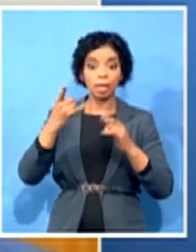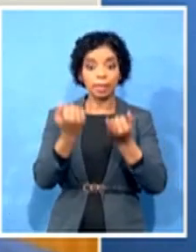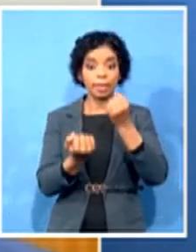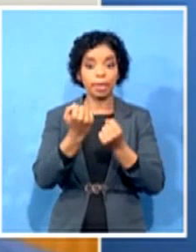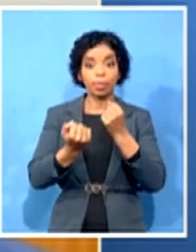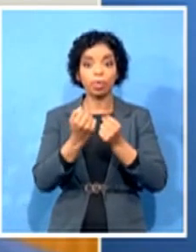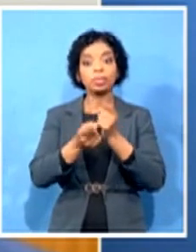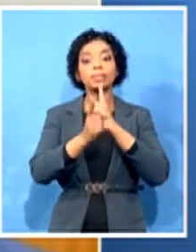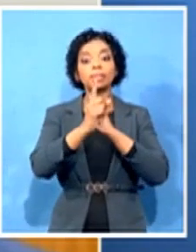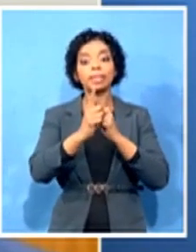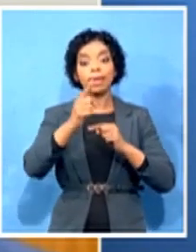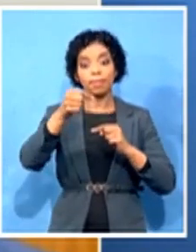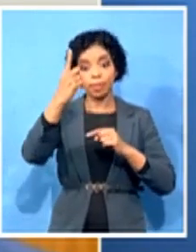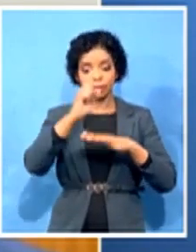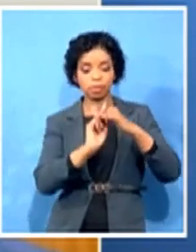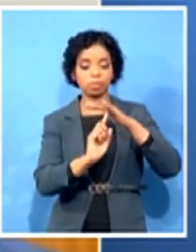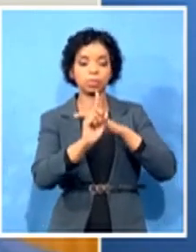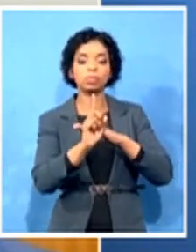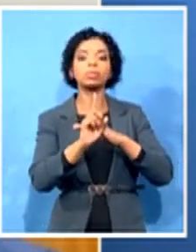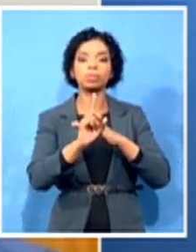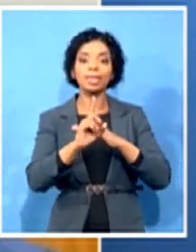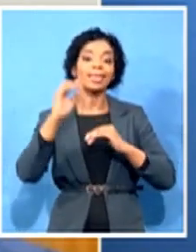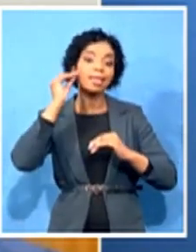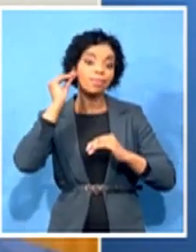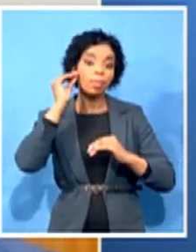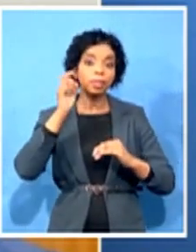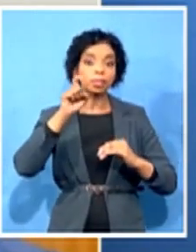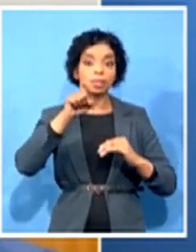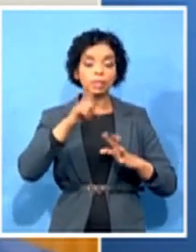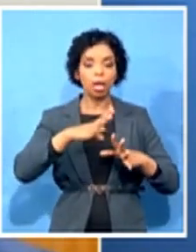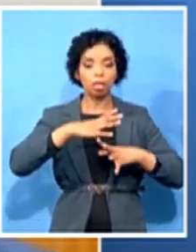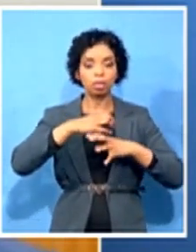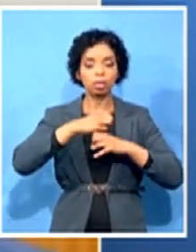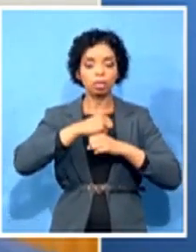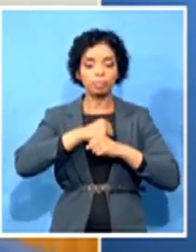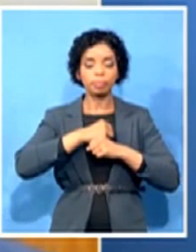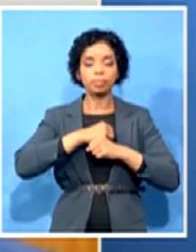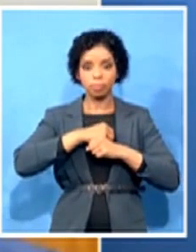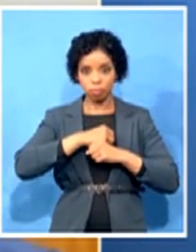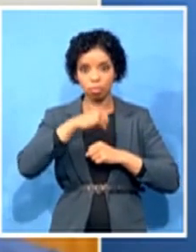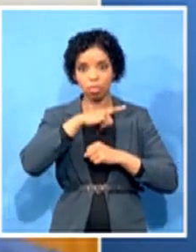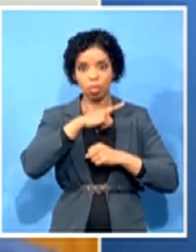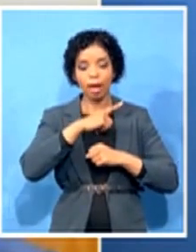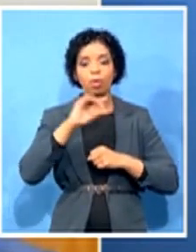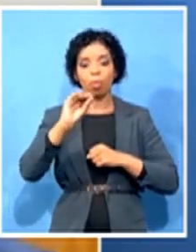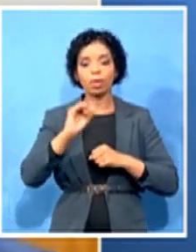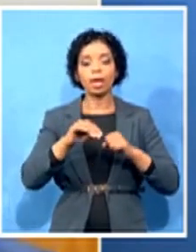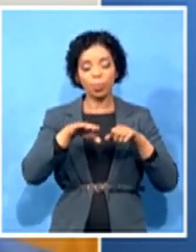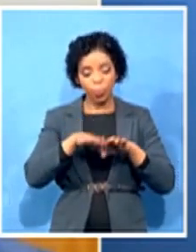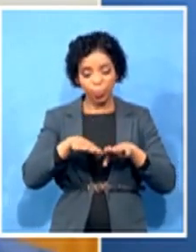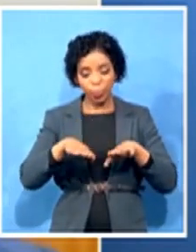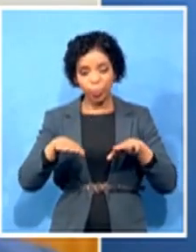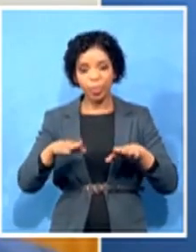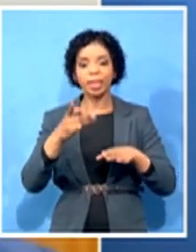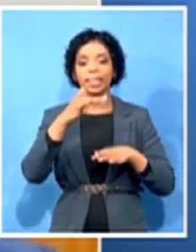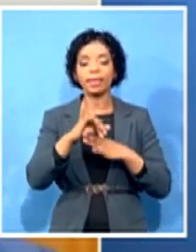that information should not be made known at all, because there's minors, it's sexual offenses, those type of things. There's already something in the